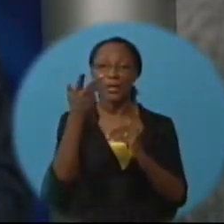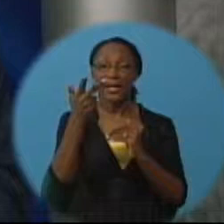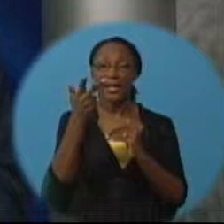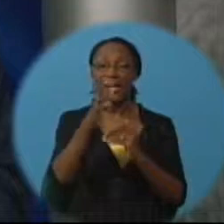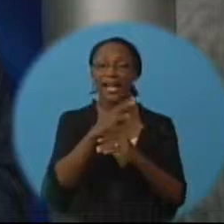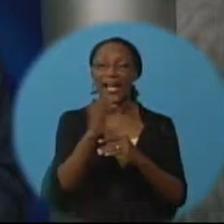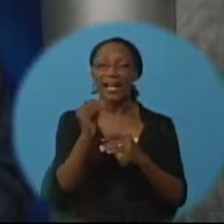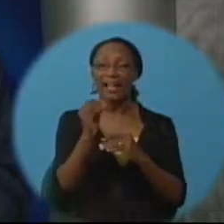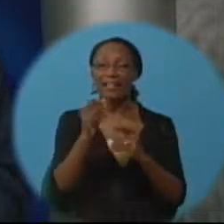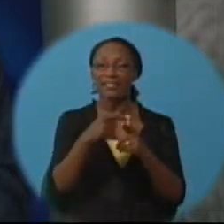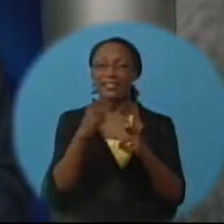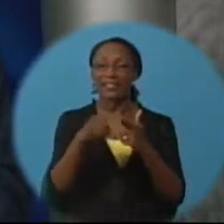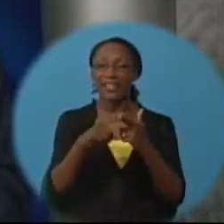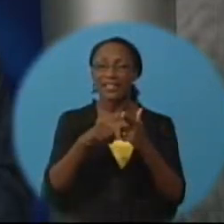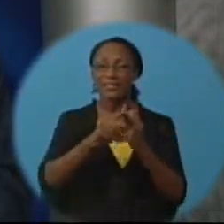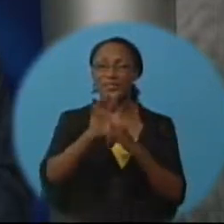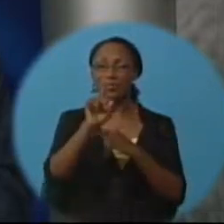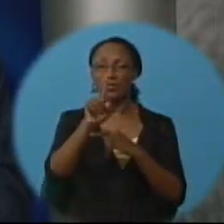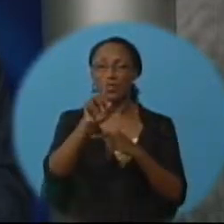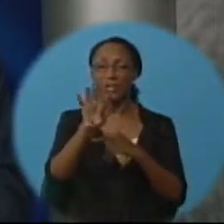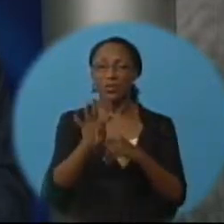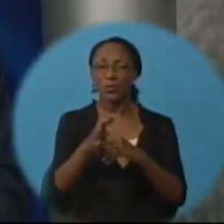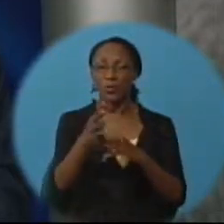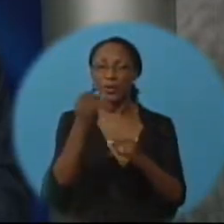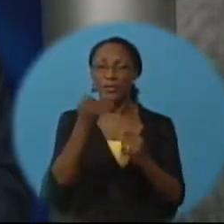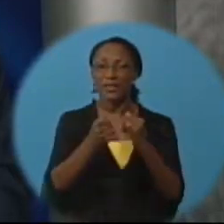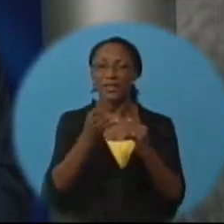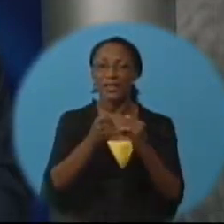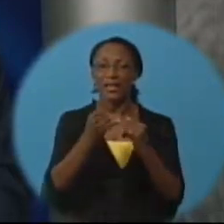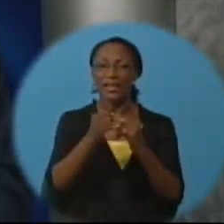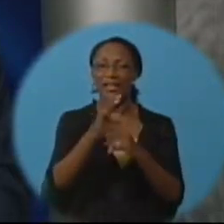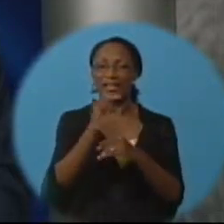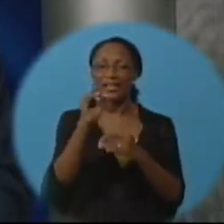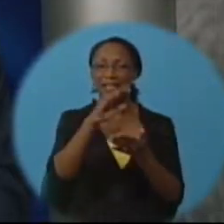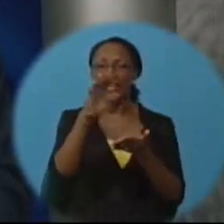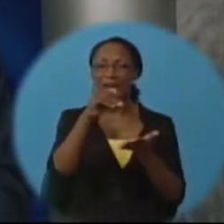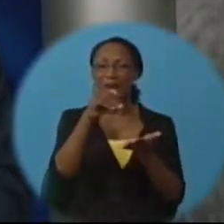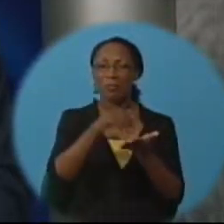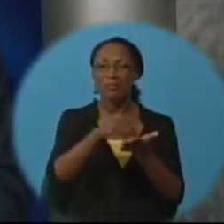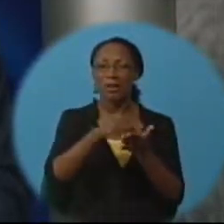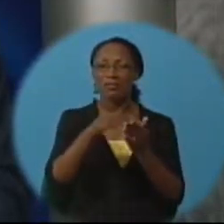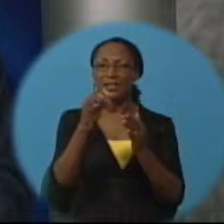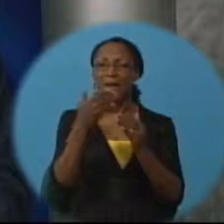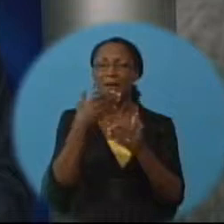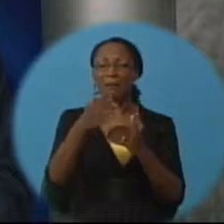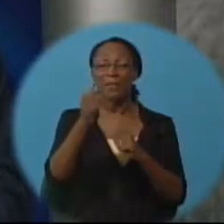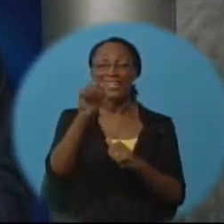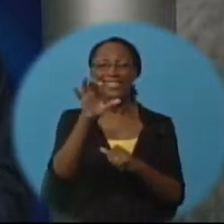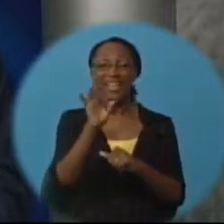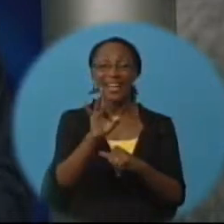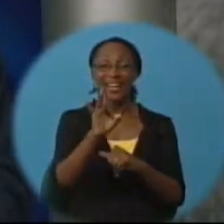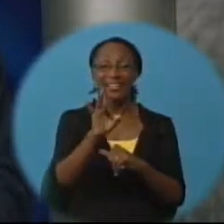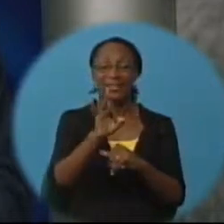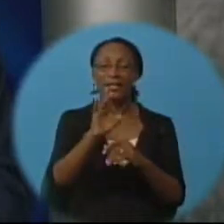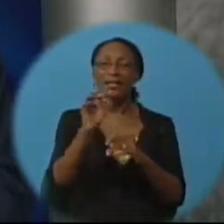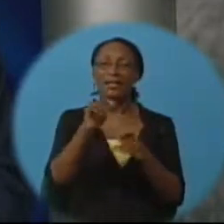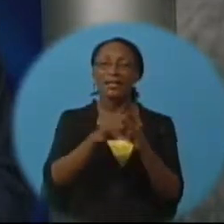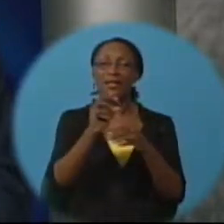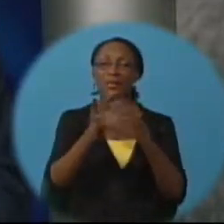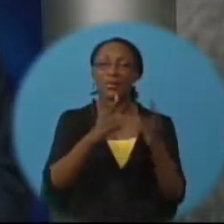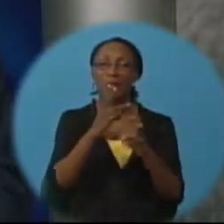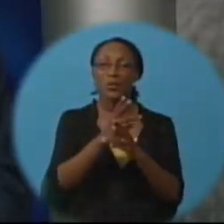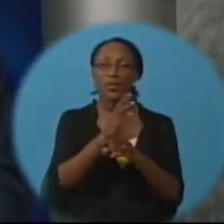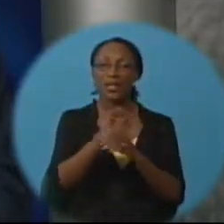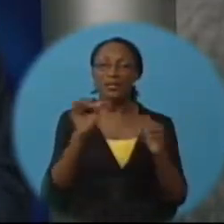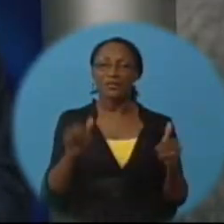to advance to the quarters and put herself among the top 8 professional junior surfers in the world. She faces the number 1 seed Bianca Butang